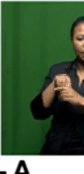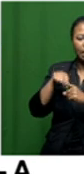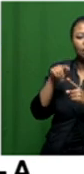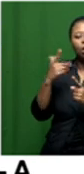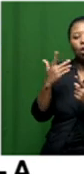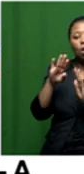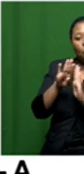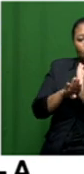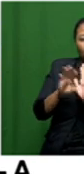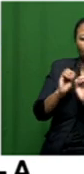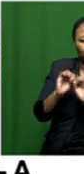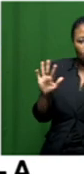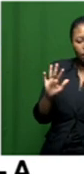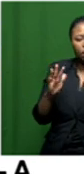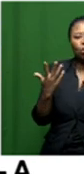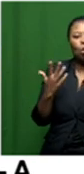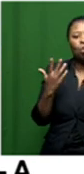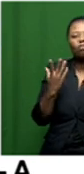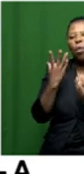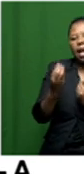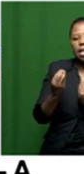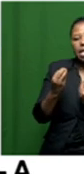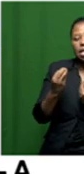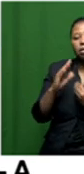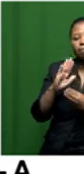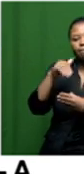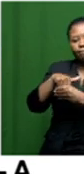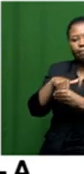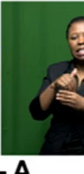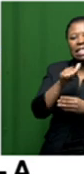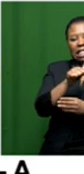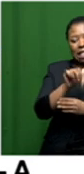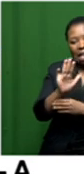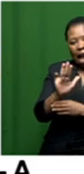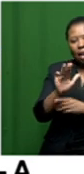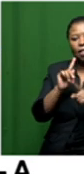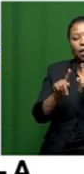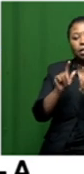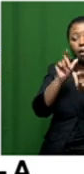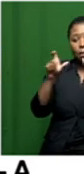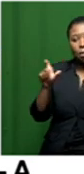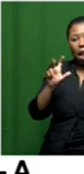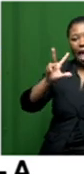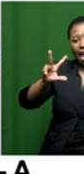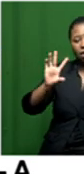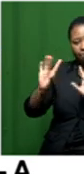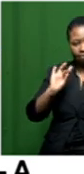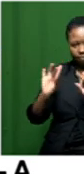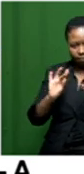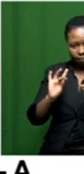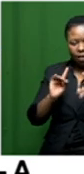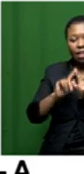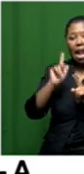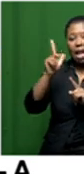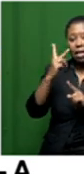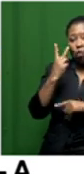program and we had about 69 entries. We selected 8 occupants and 2 years later, we have